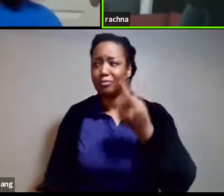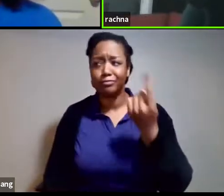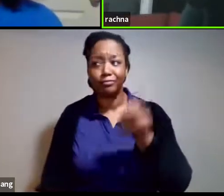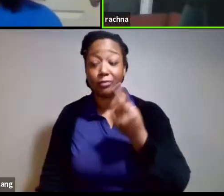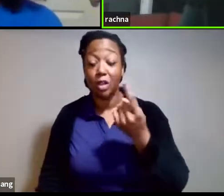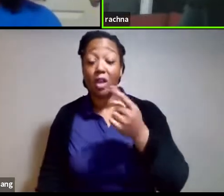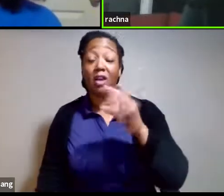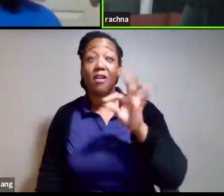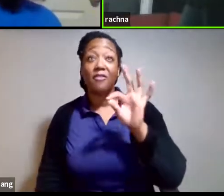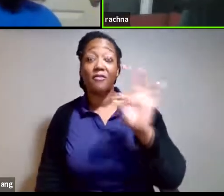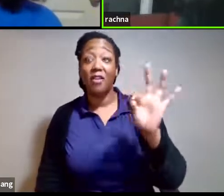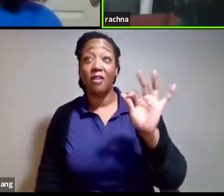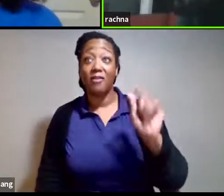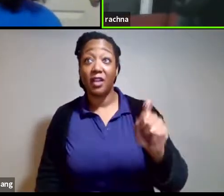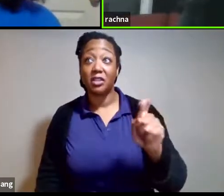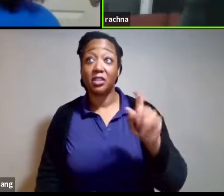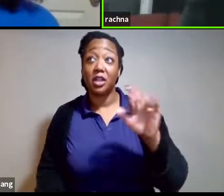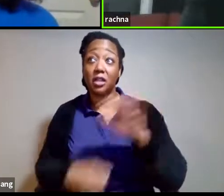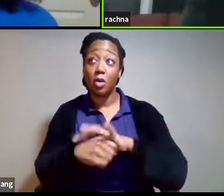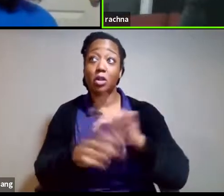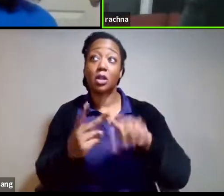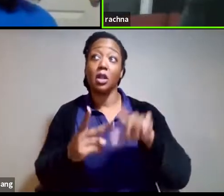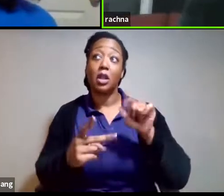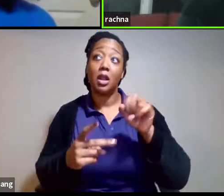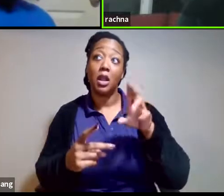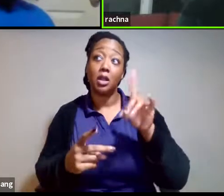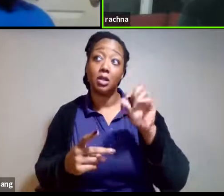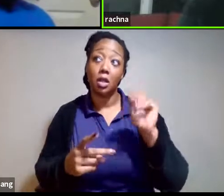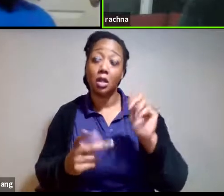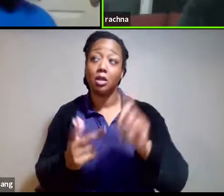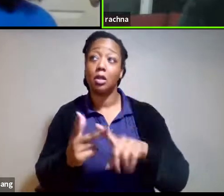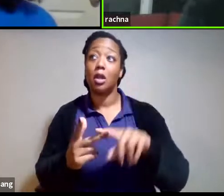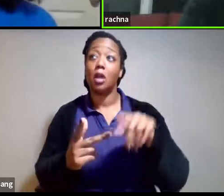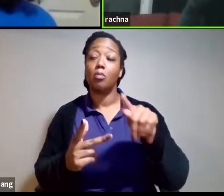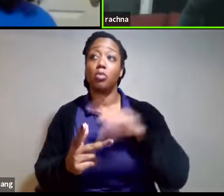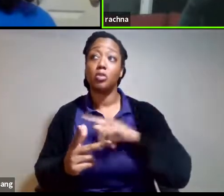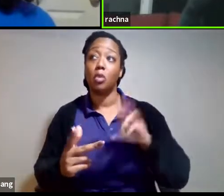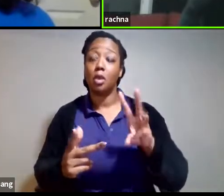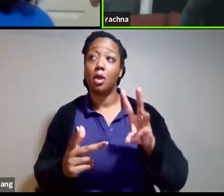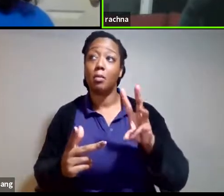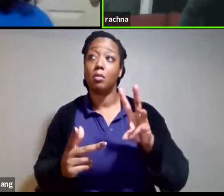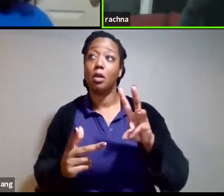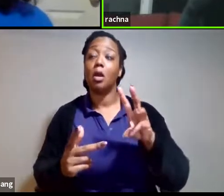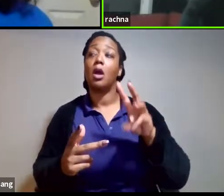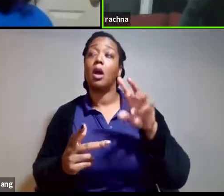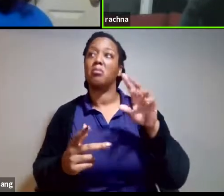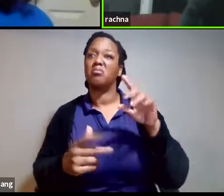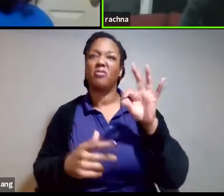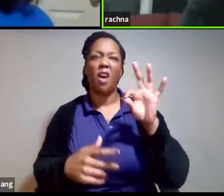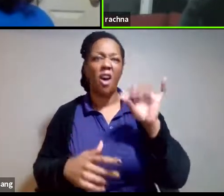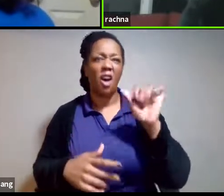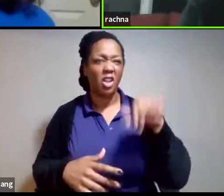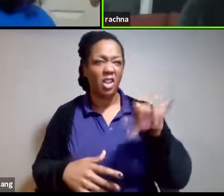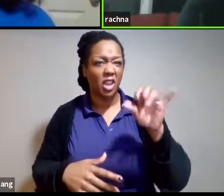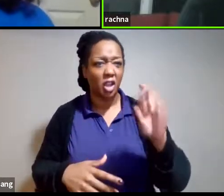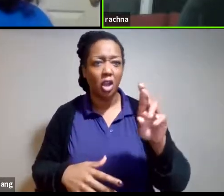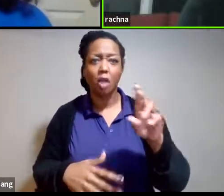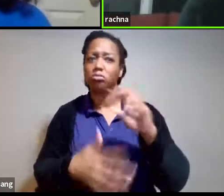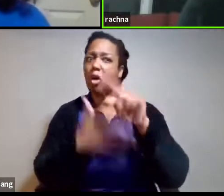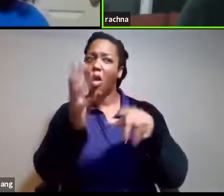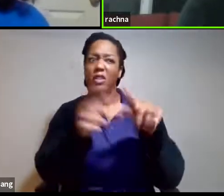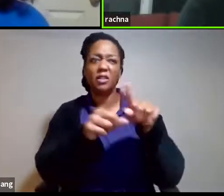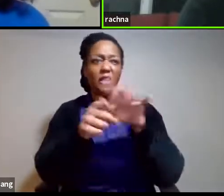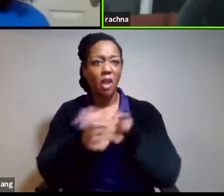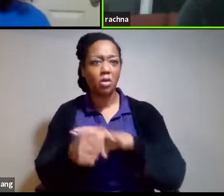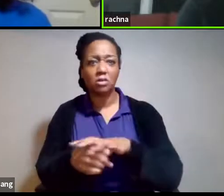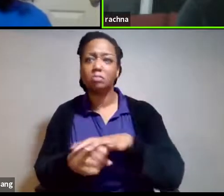Fairfax County, Loudoun, Prince William, Alexandria City, Fakir, for all the counties in the area. And I like